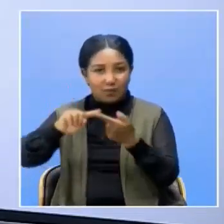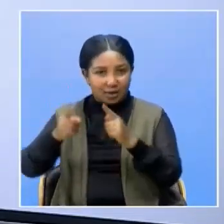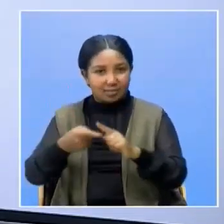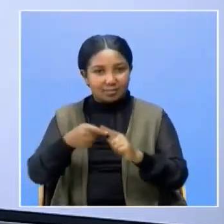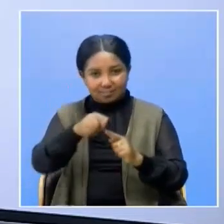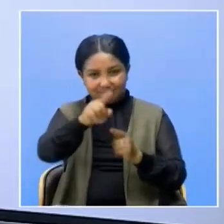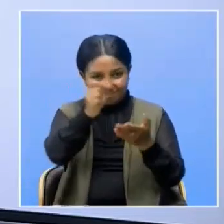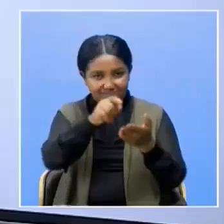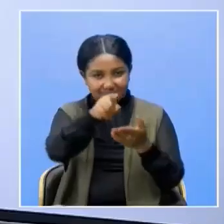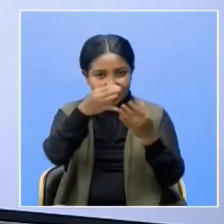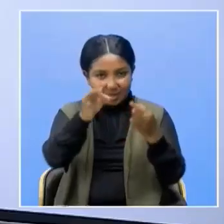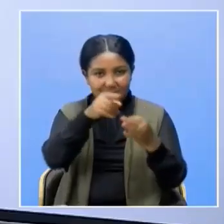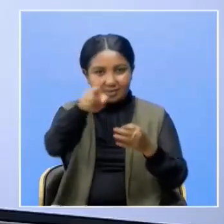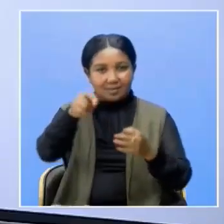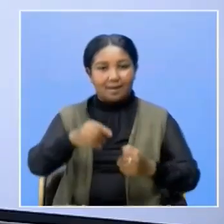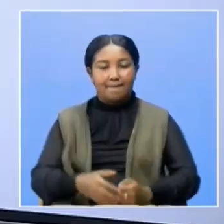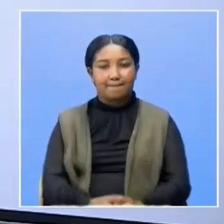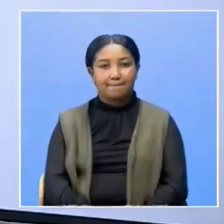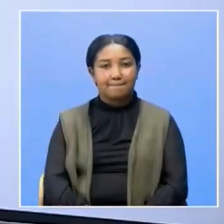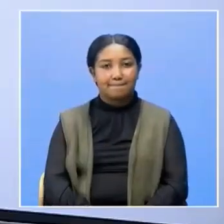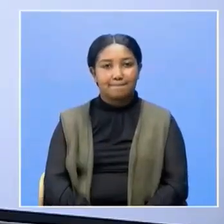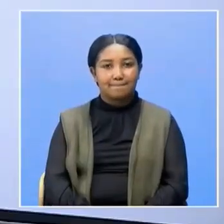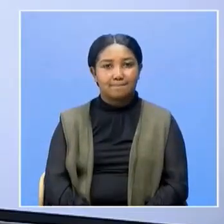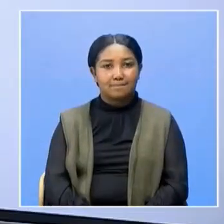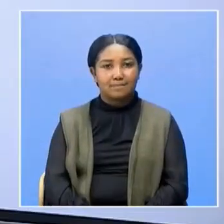write down your sentences. Okay?